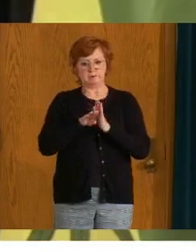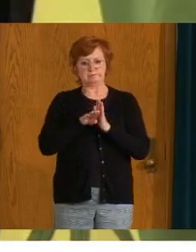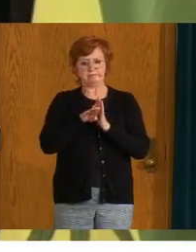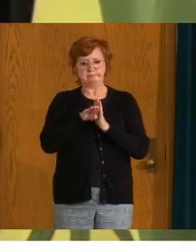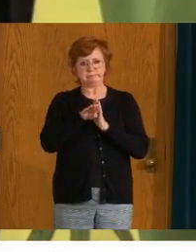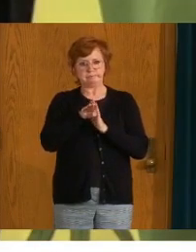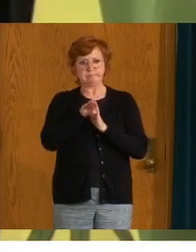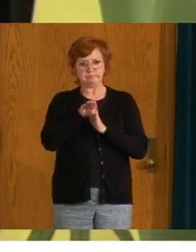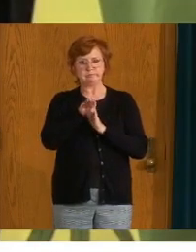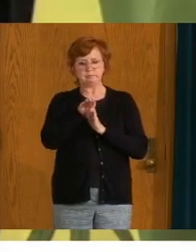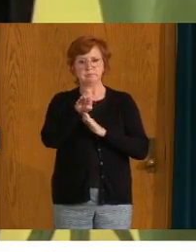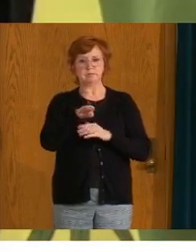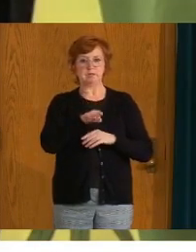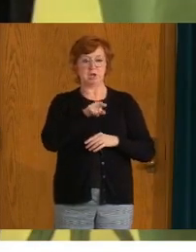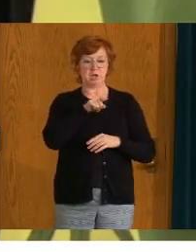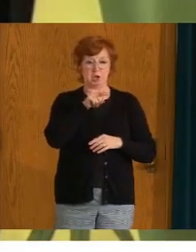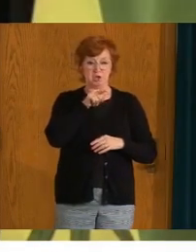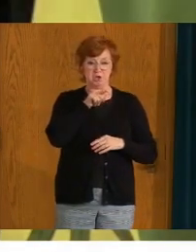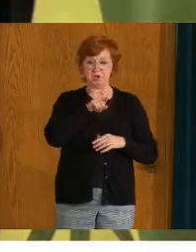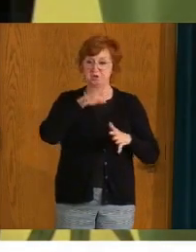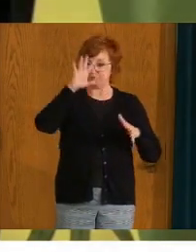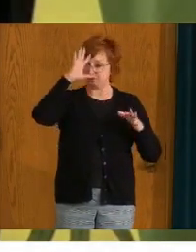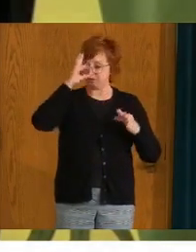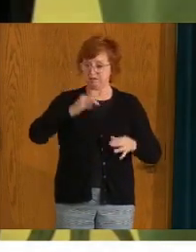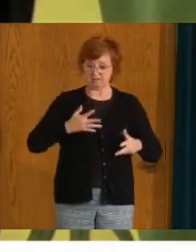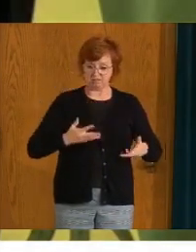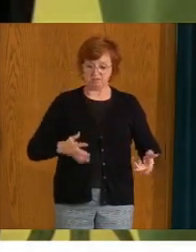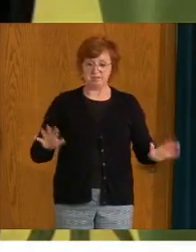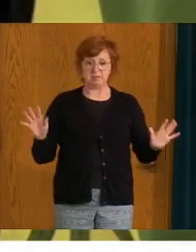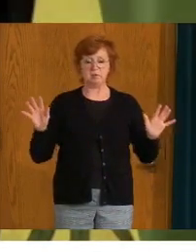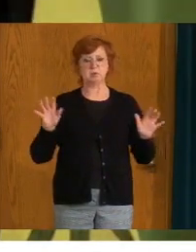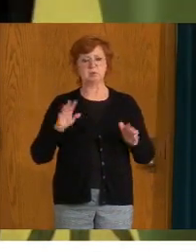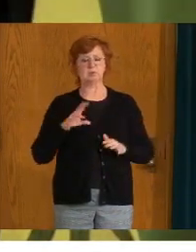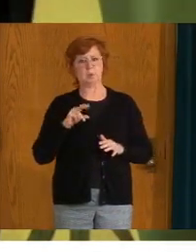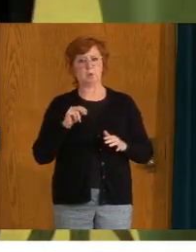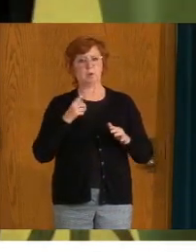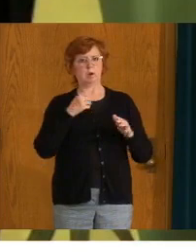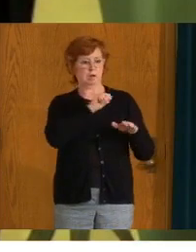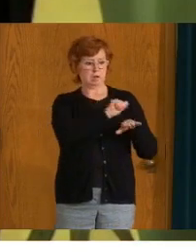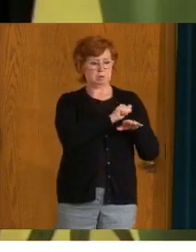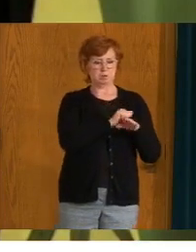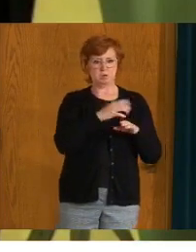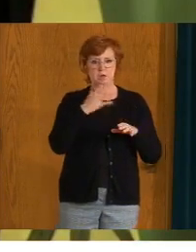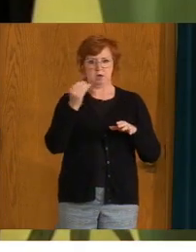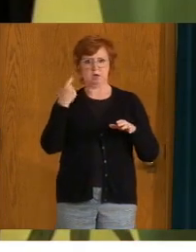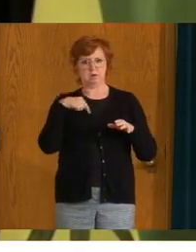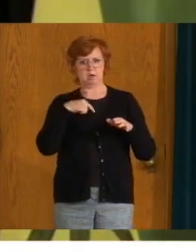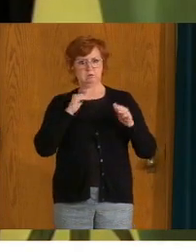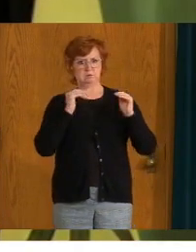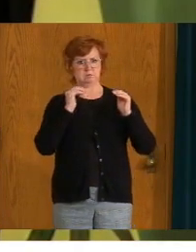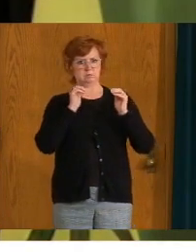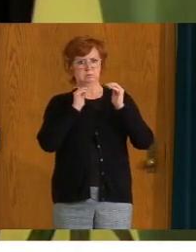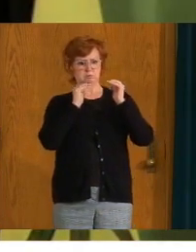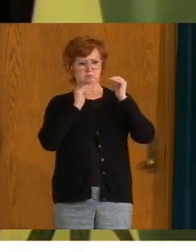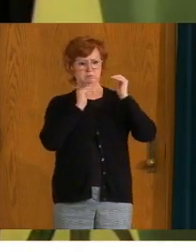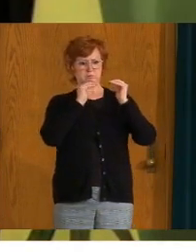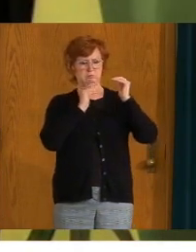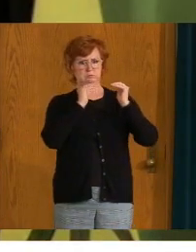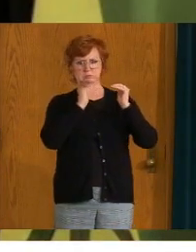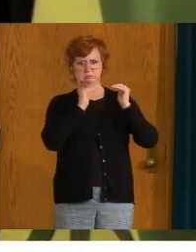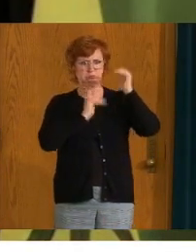consideration at this point in time. And we're very close with where Alberta is and not really that far behind Manitoba